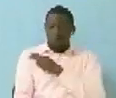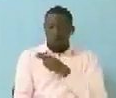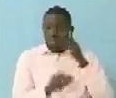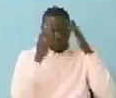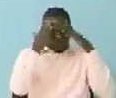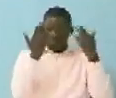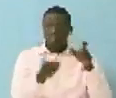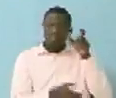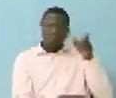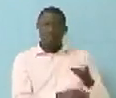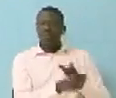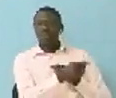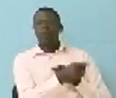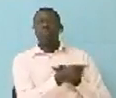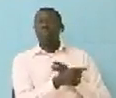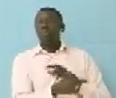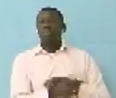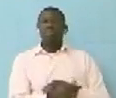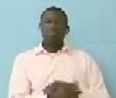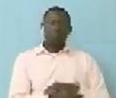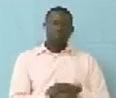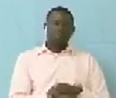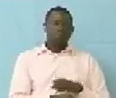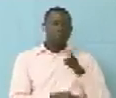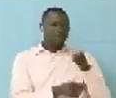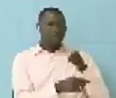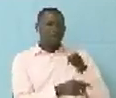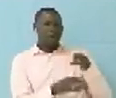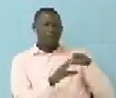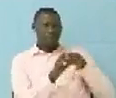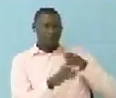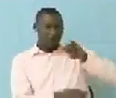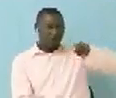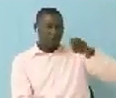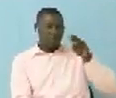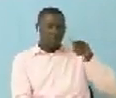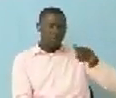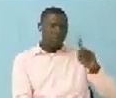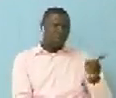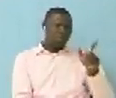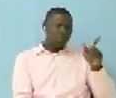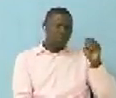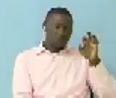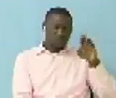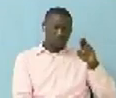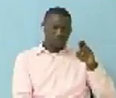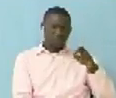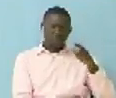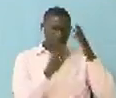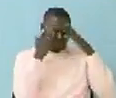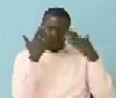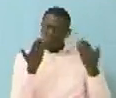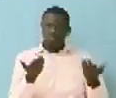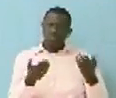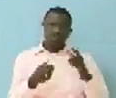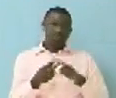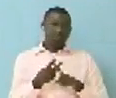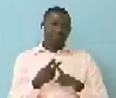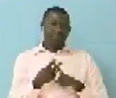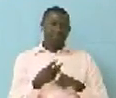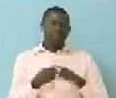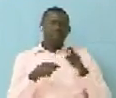But was he a jungler? I wouldn't know. Ismaila Jame.